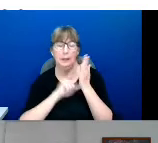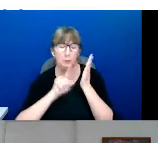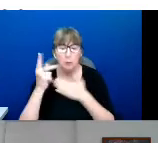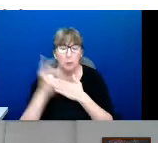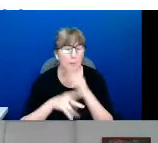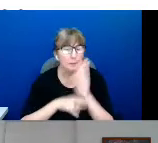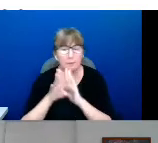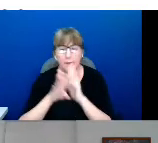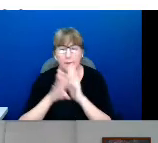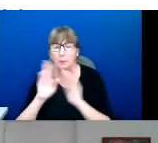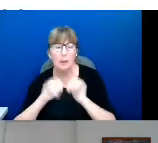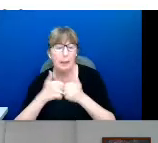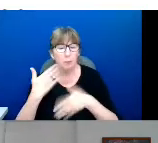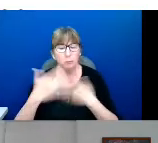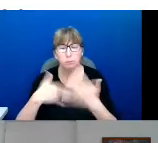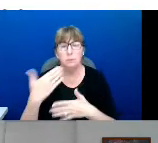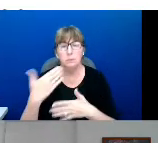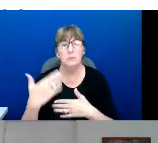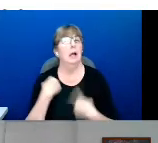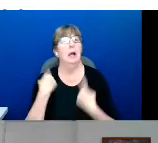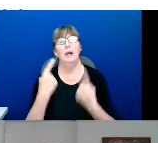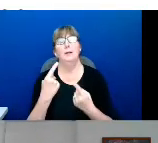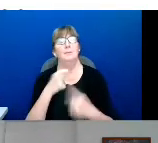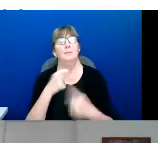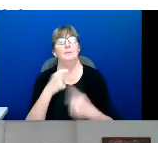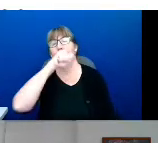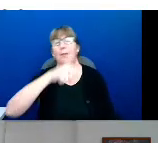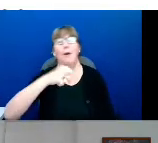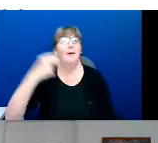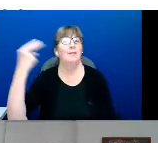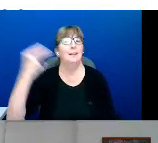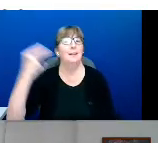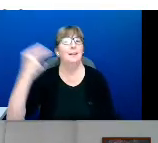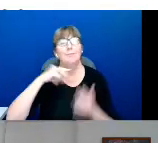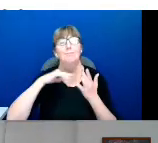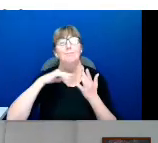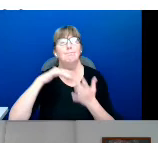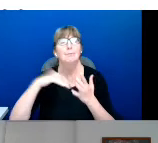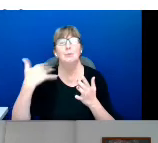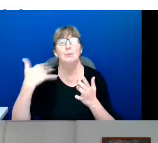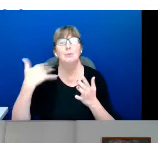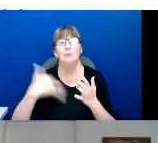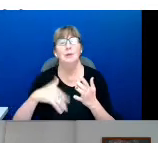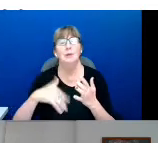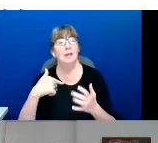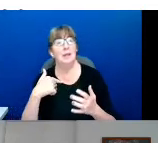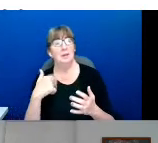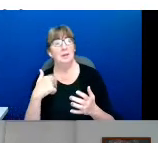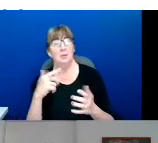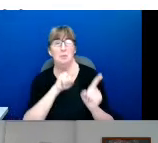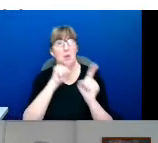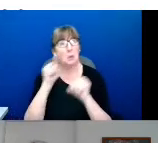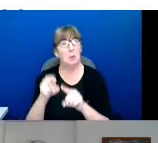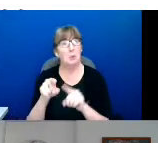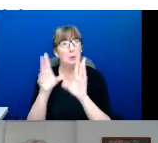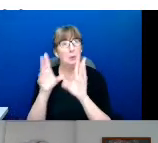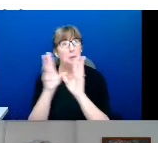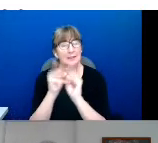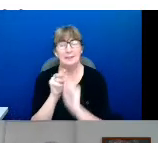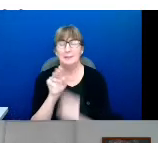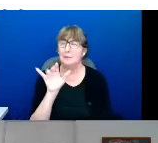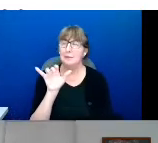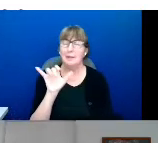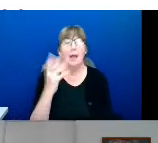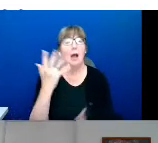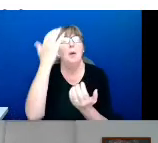a history buff or history geek, and I always want to know when I'm listening to a presentation, why are we doing it this way? What happened,